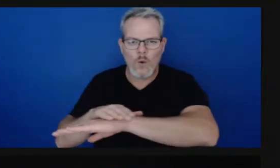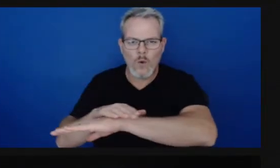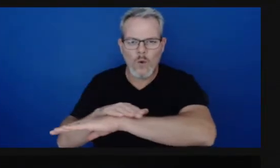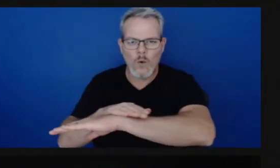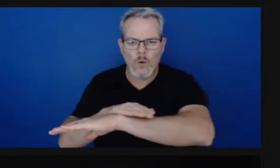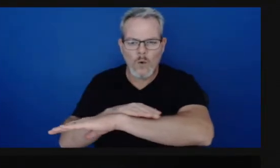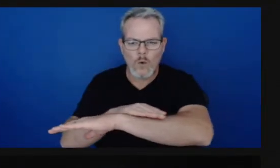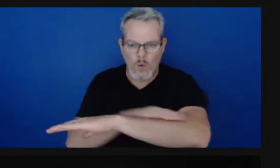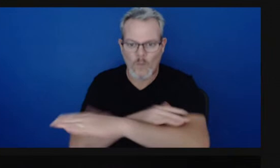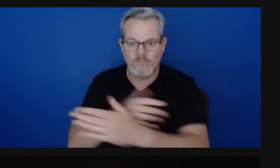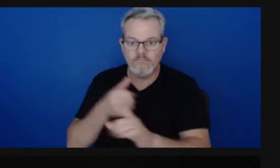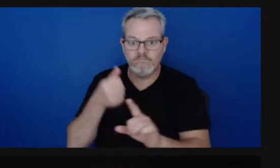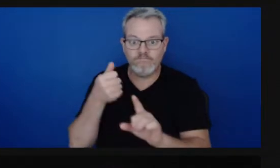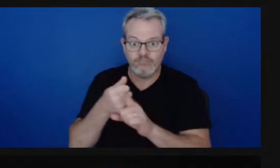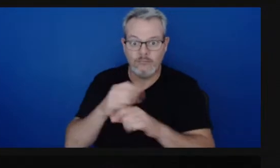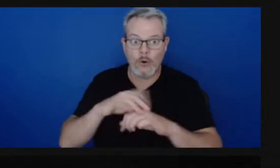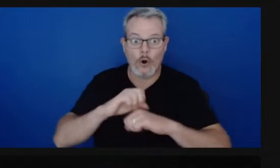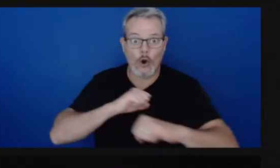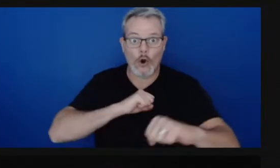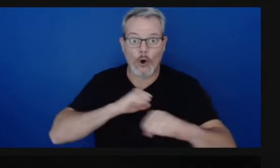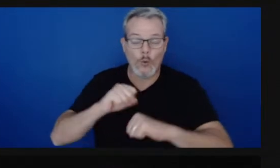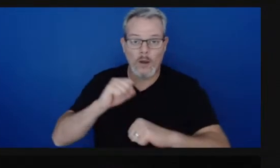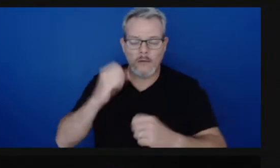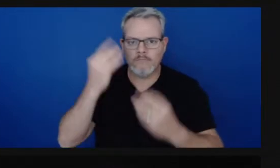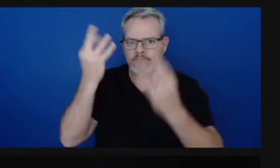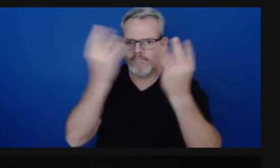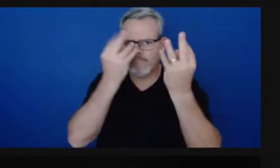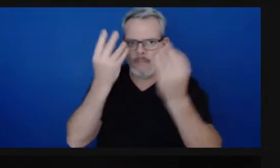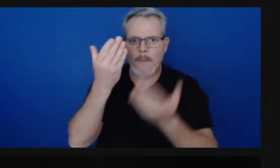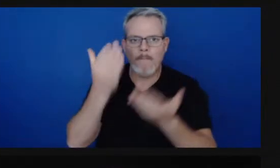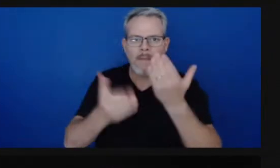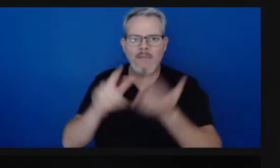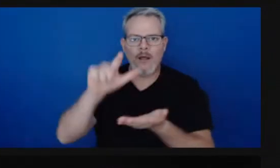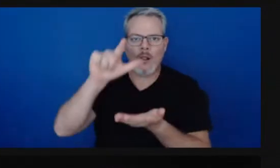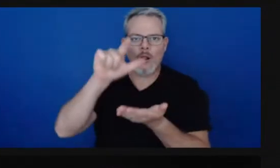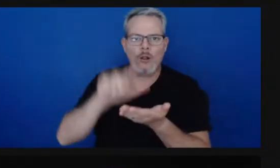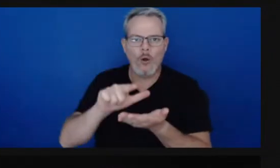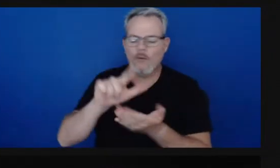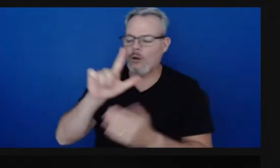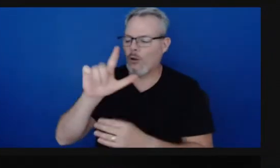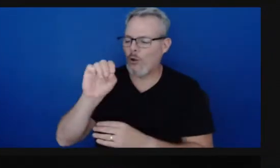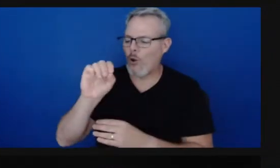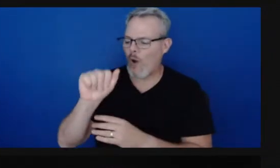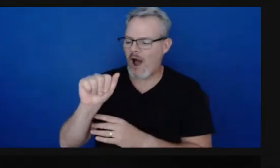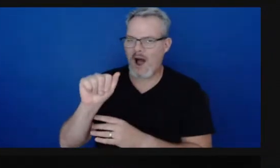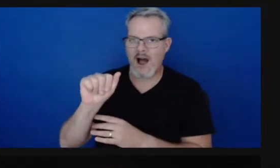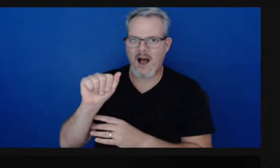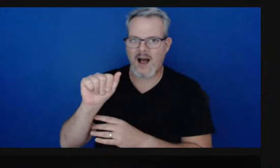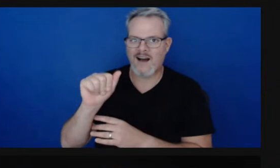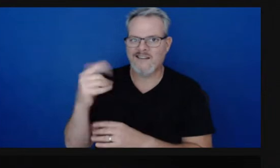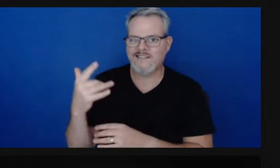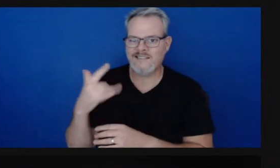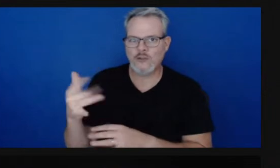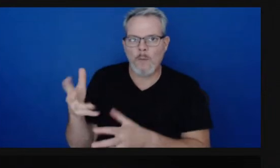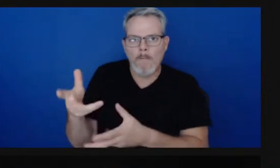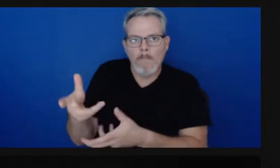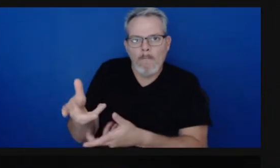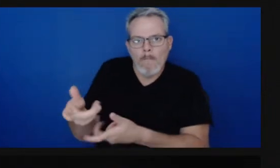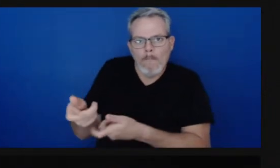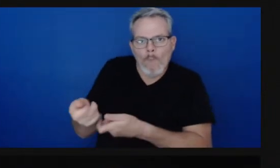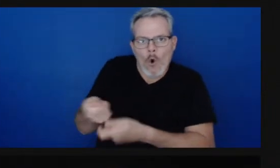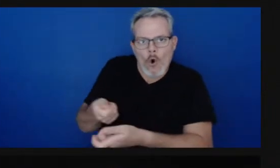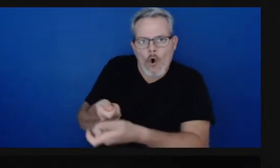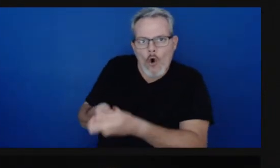waves. And it's thought that maybe the Loa trend is pulling material from that blob, and Akea is